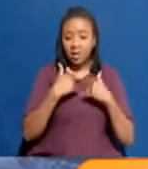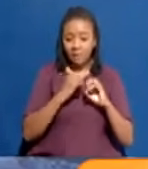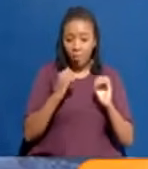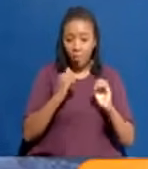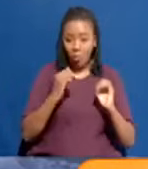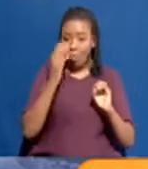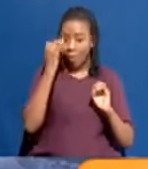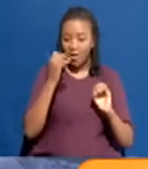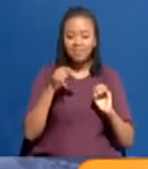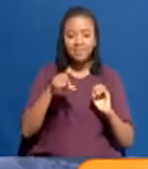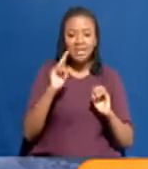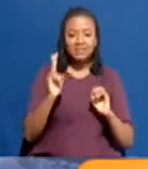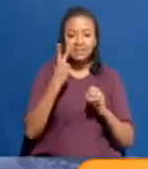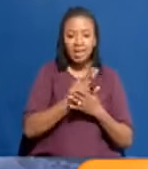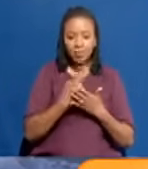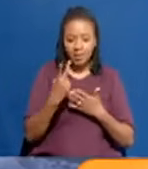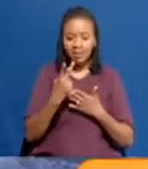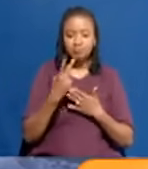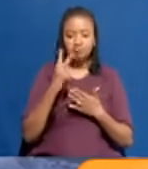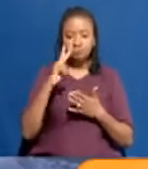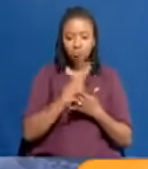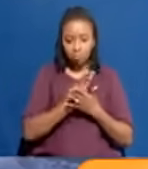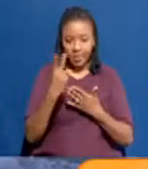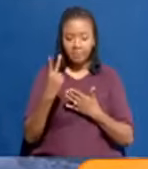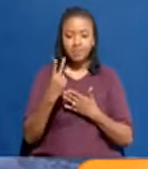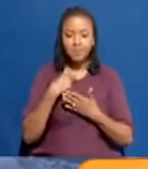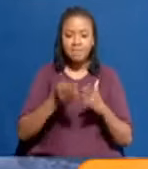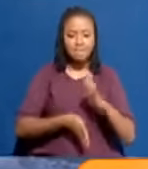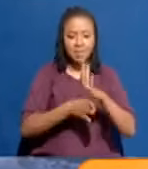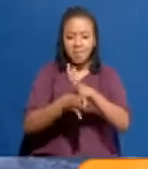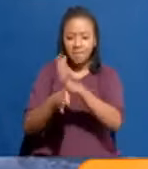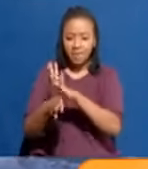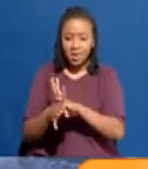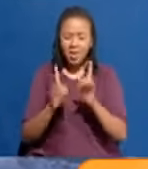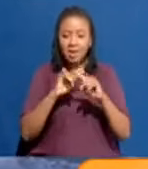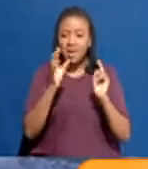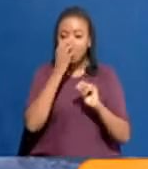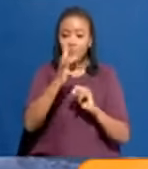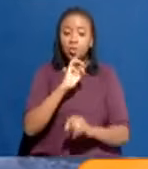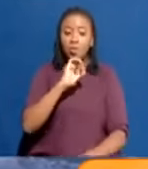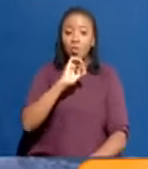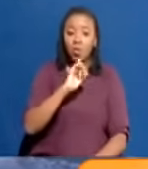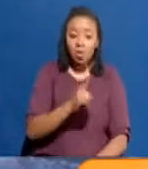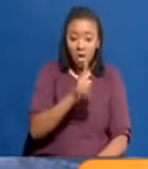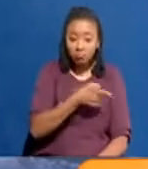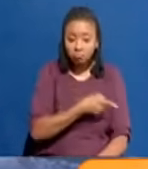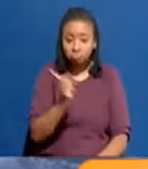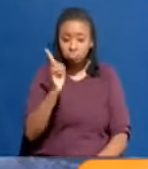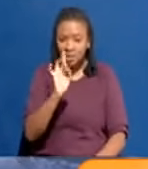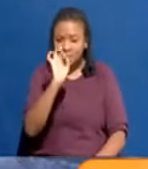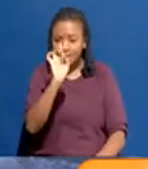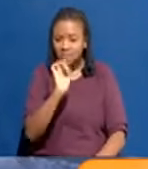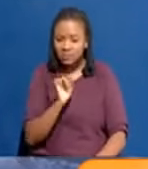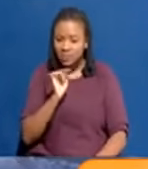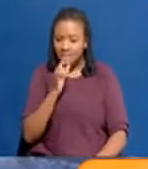Mau forest. The order by President William Ruto has, however, been castigated by locals who said that some of the enforcement